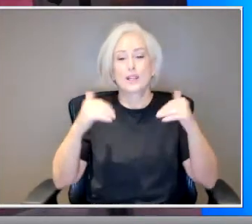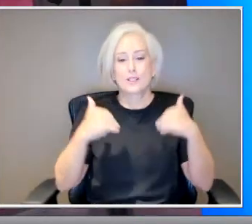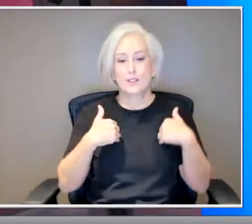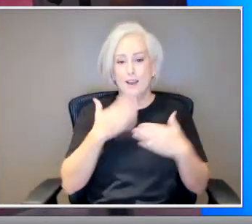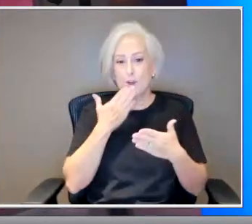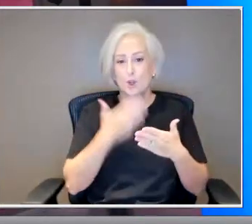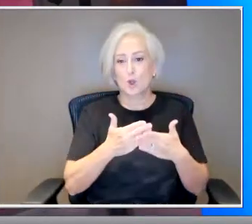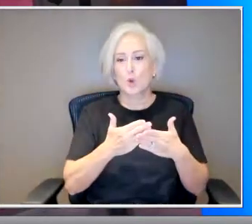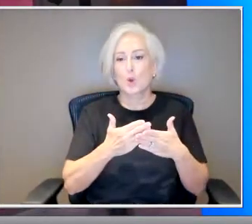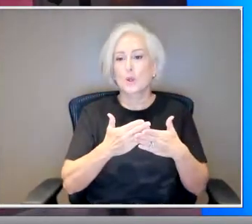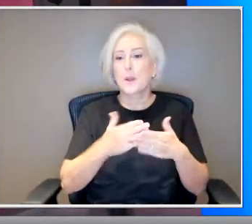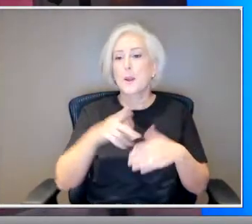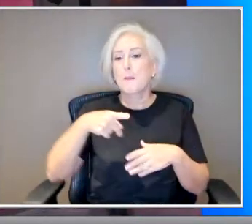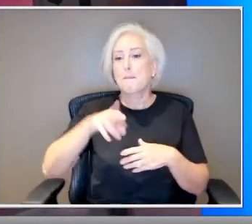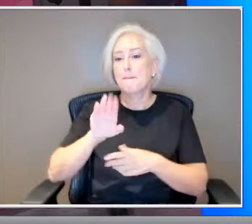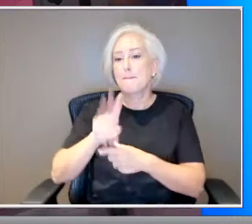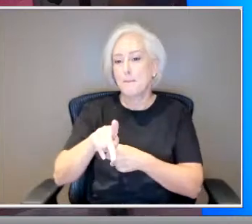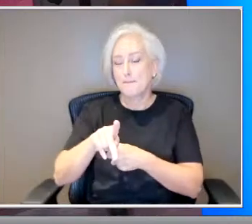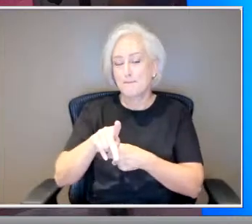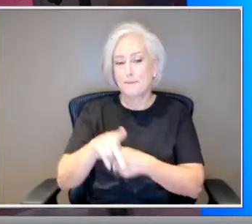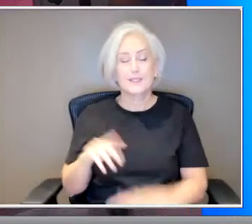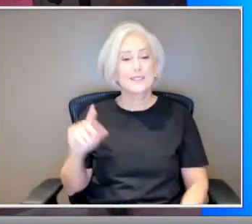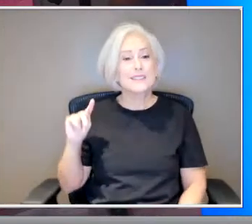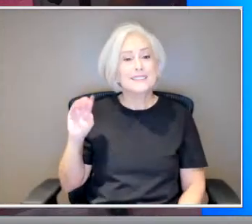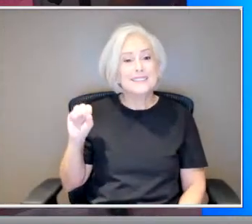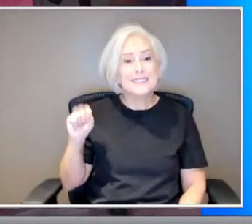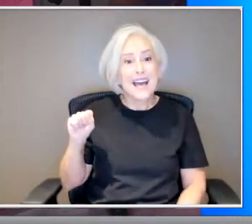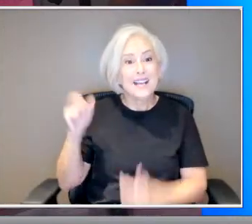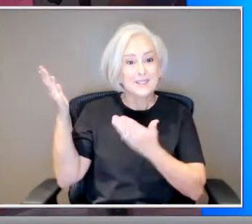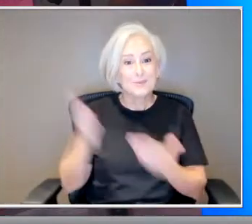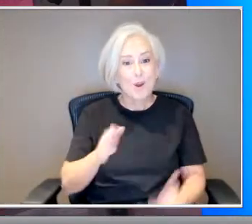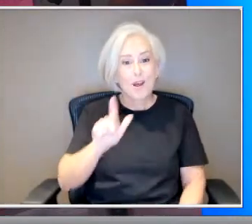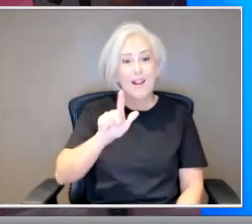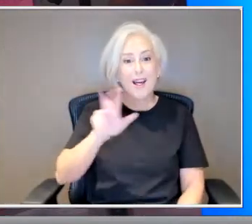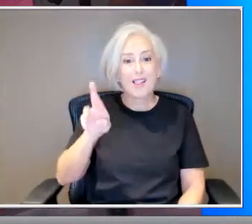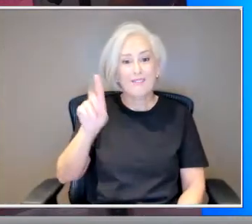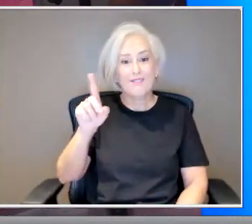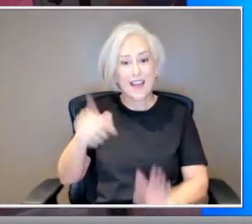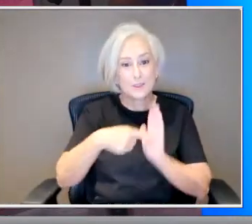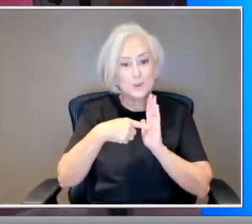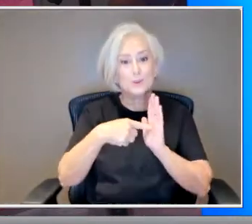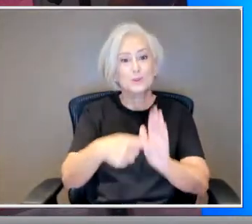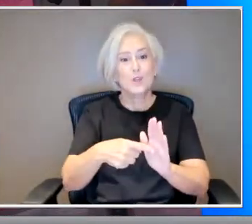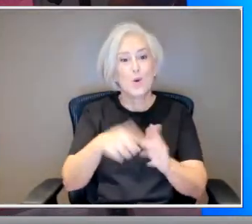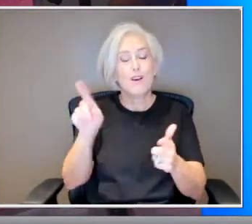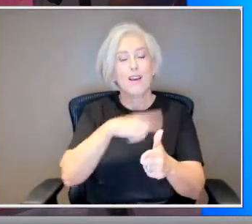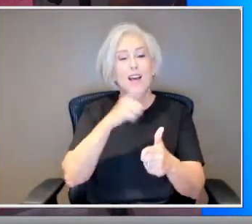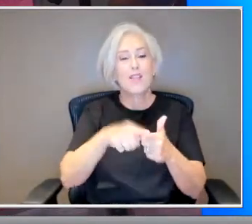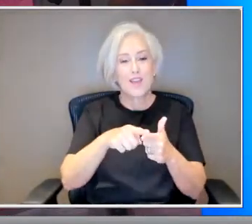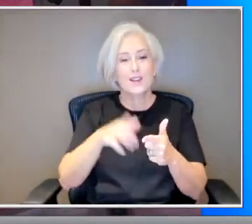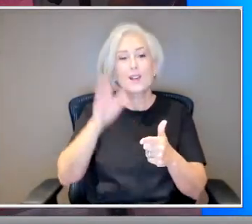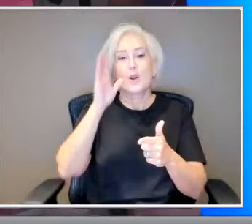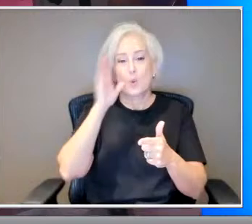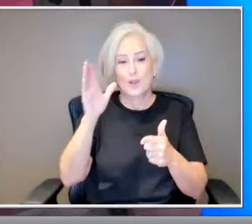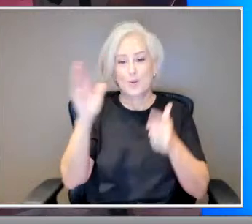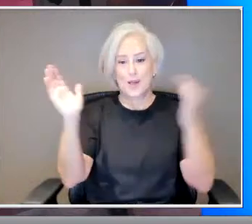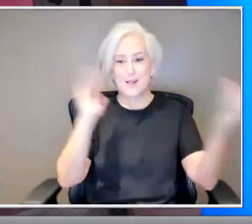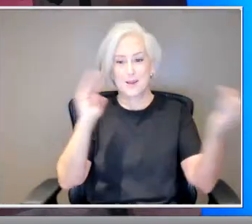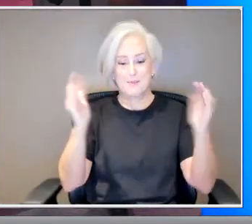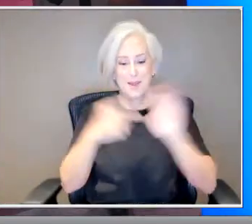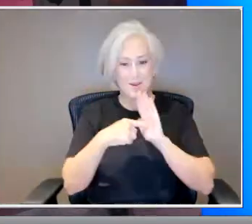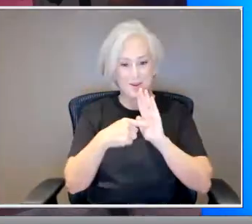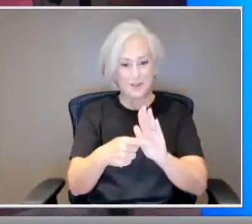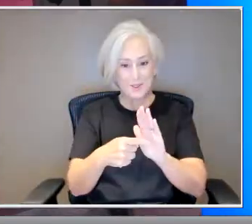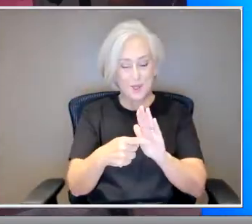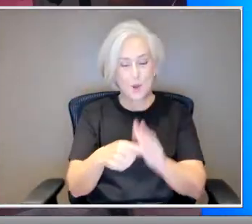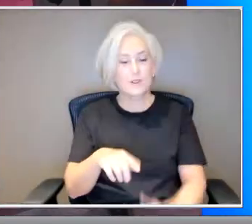Rasparsky. Tess brought all the LVAD gear to show us, and then we have a comparison, a show and tell. Okay, Tess, what do you have